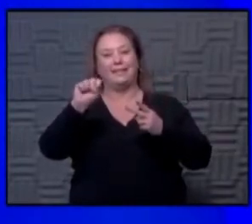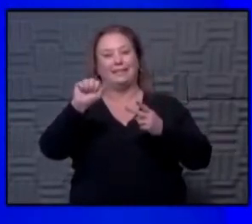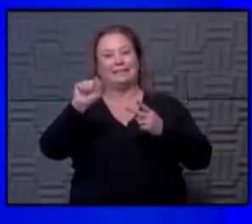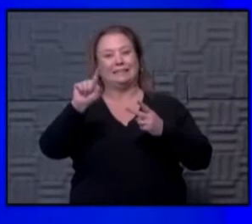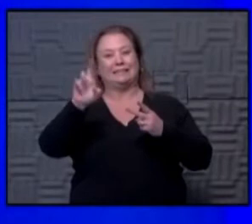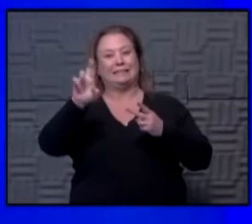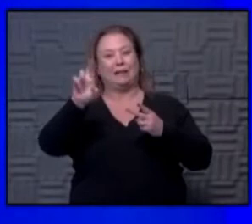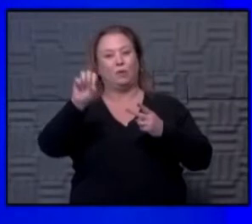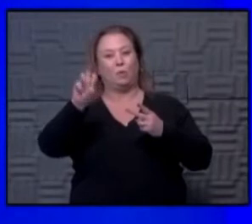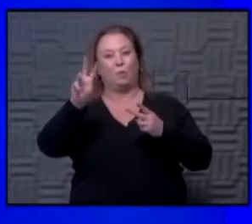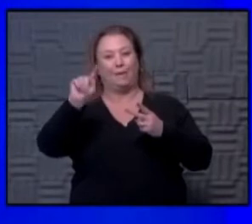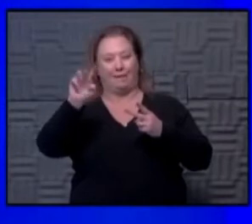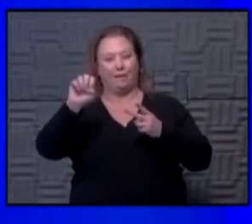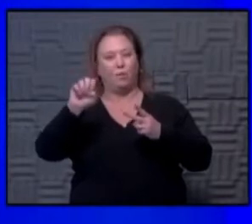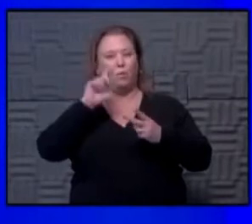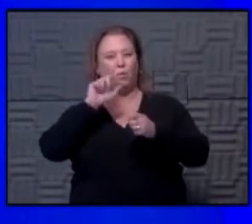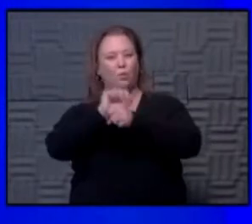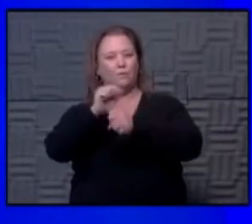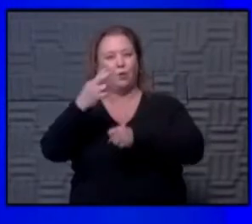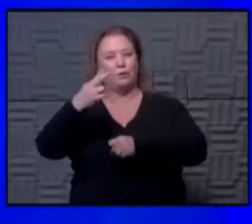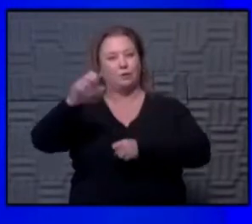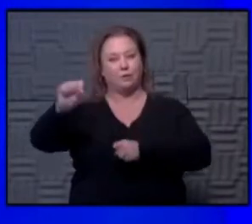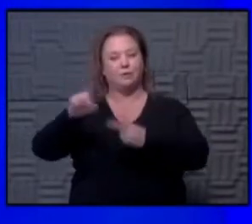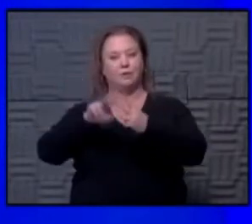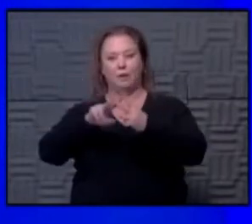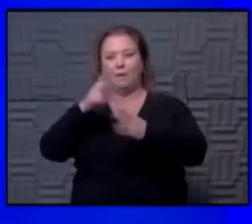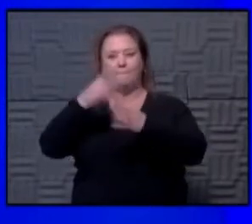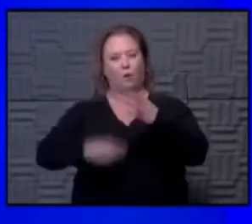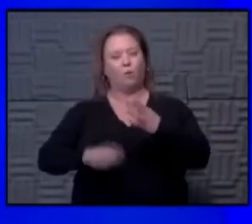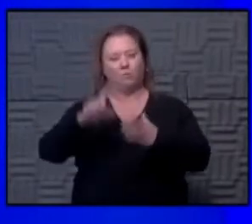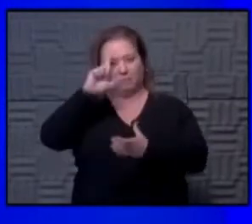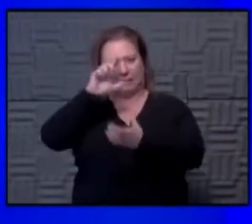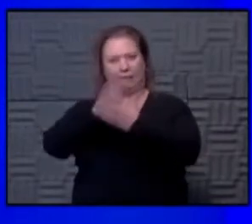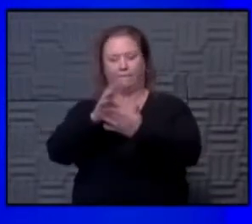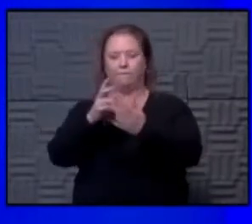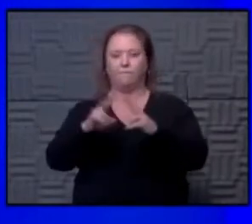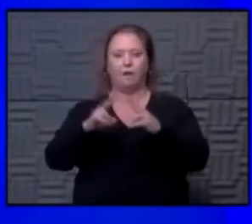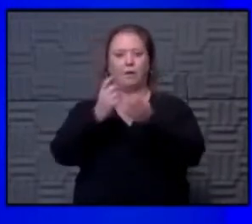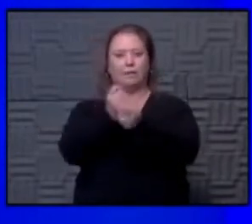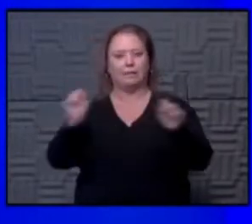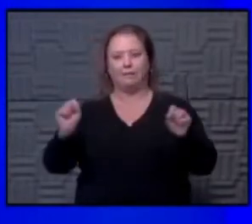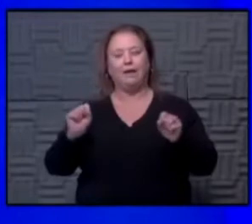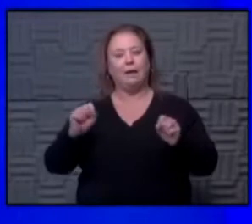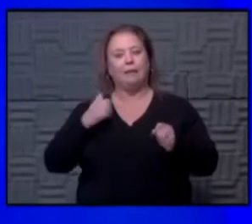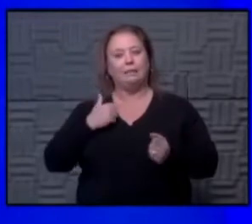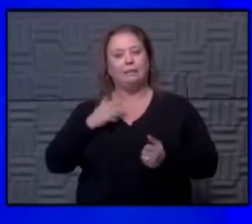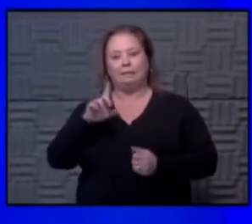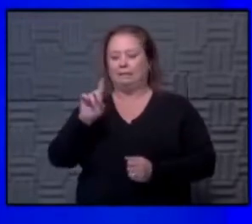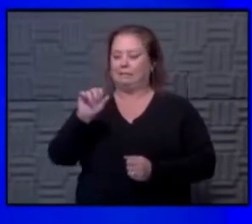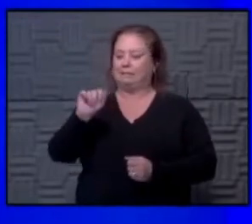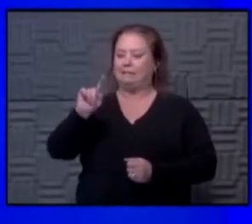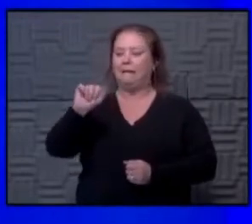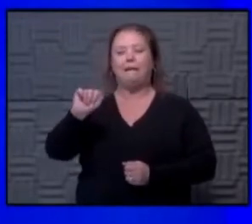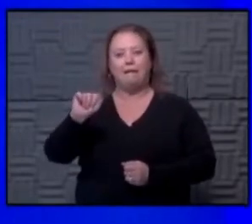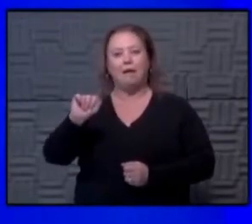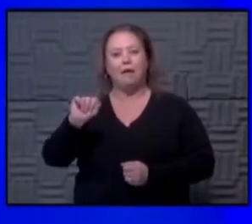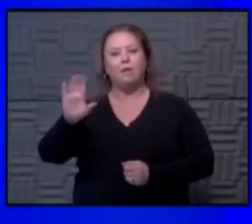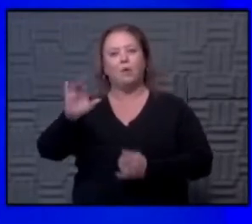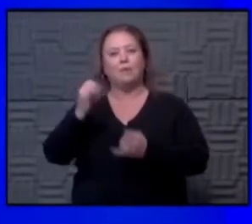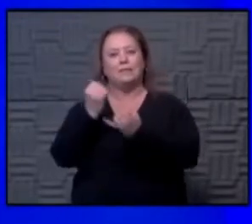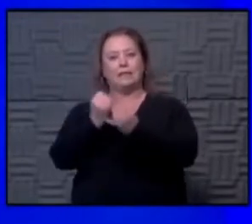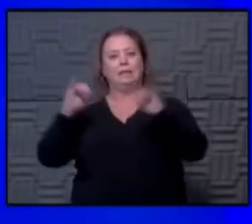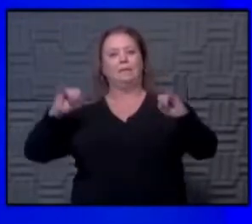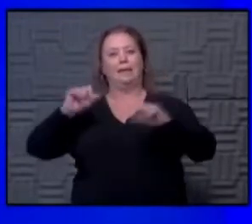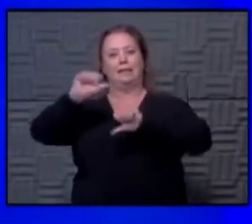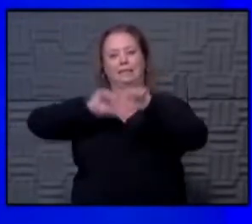said, so we all get that data, the FDA gets that data, we are able to read that, but those independent